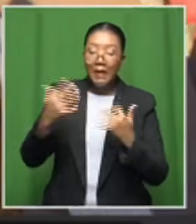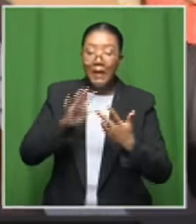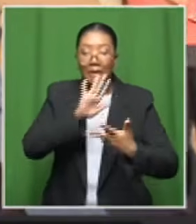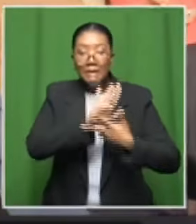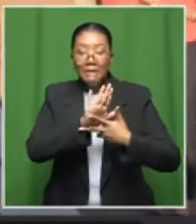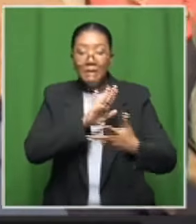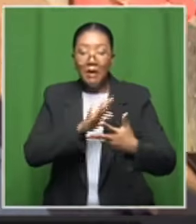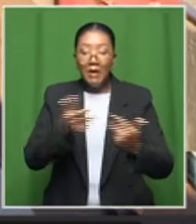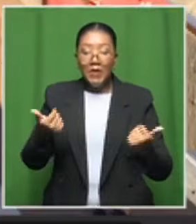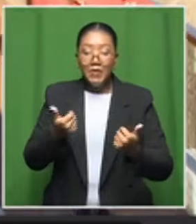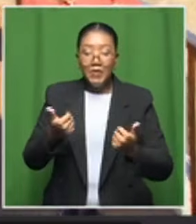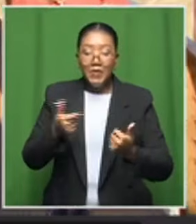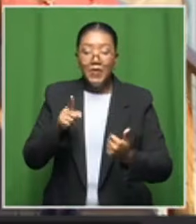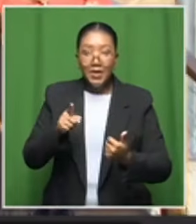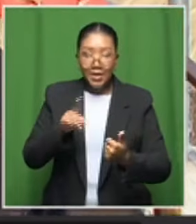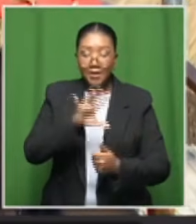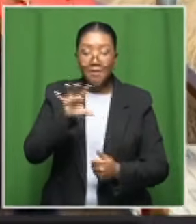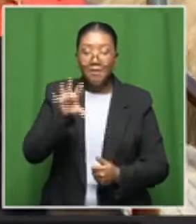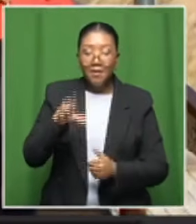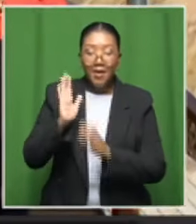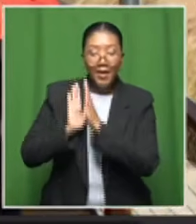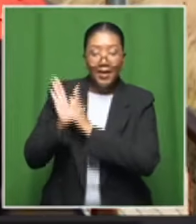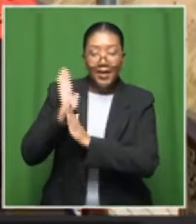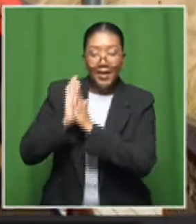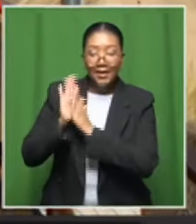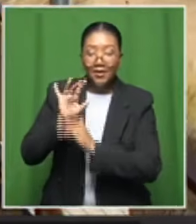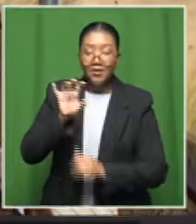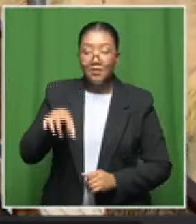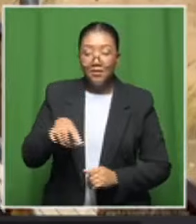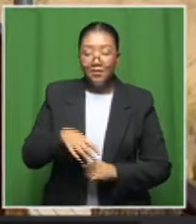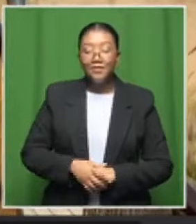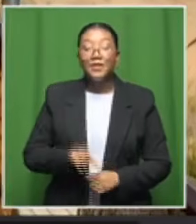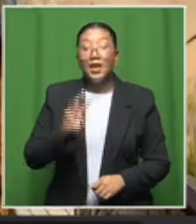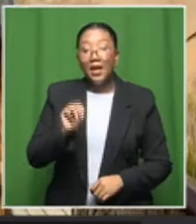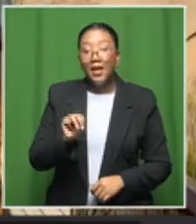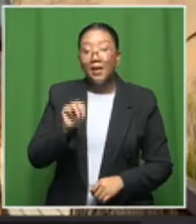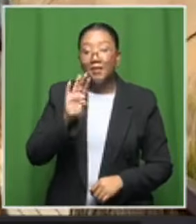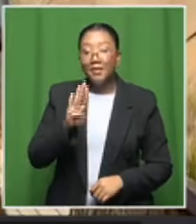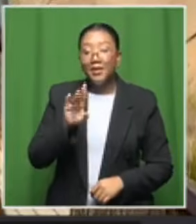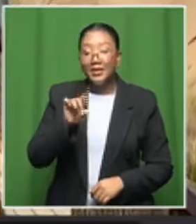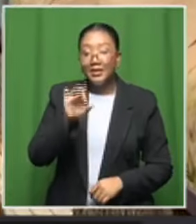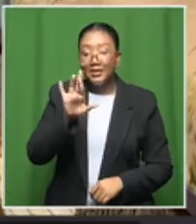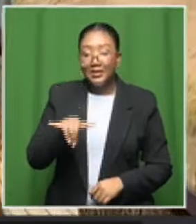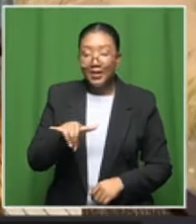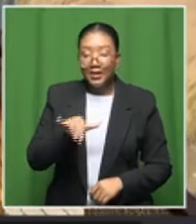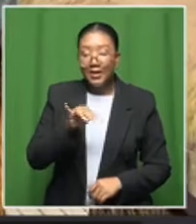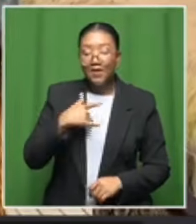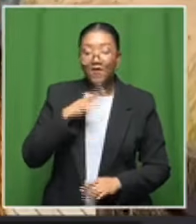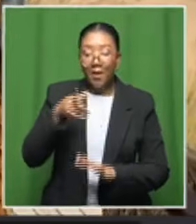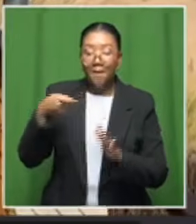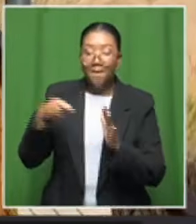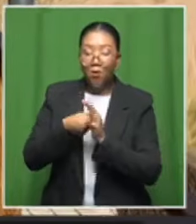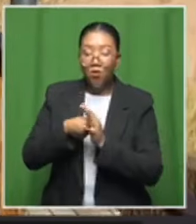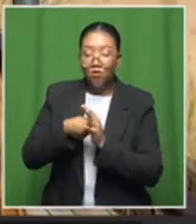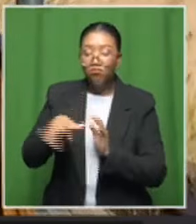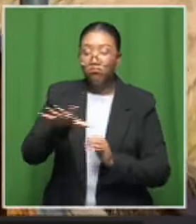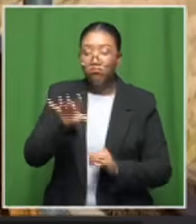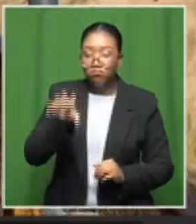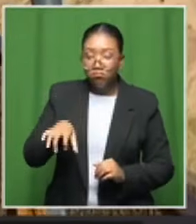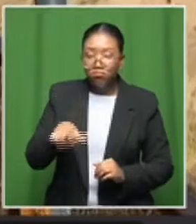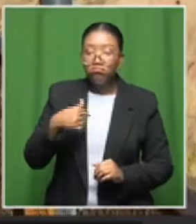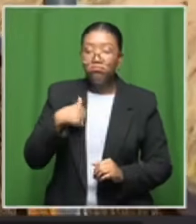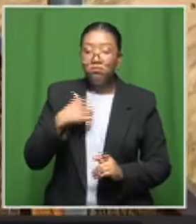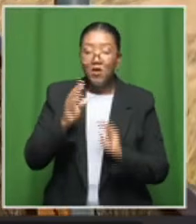around 2014, MBD bought this area and they started renovations around 2018 just to make sure they reserve the